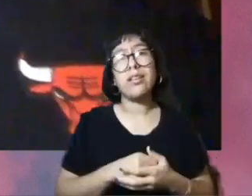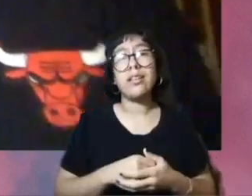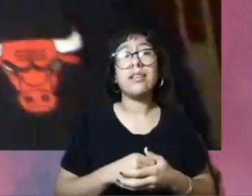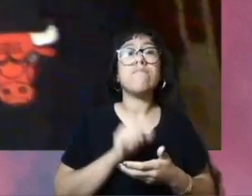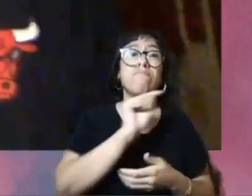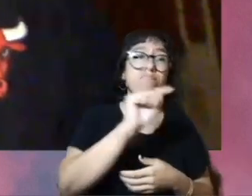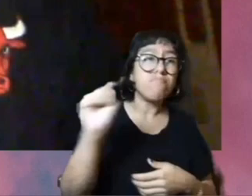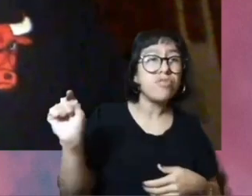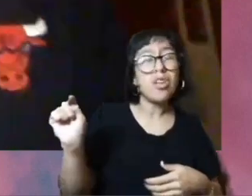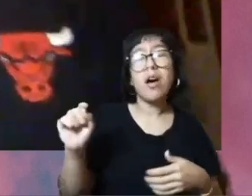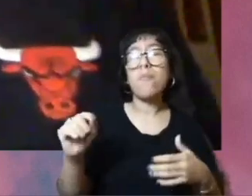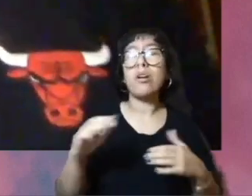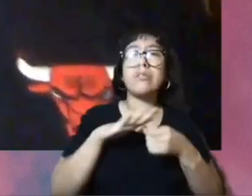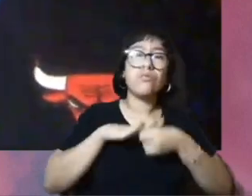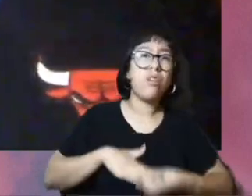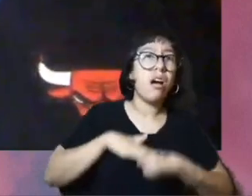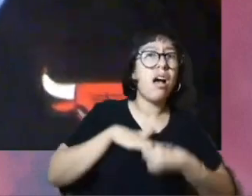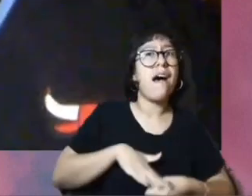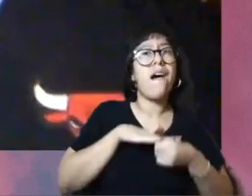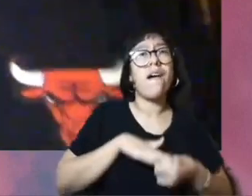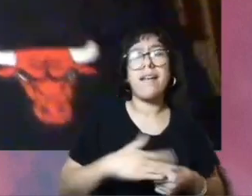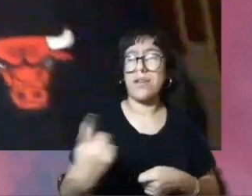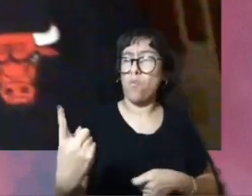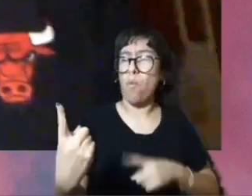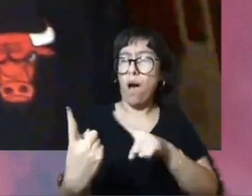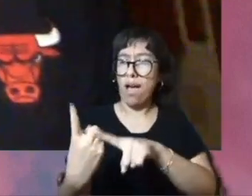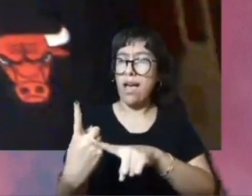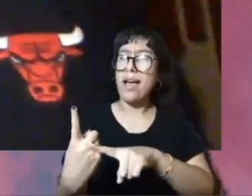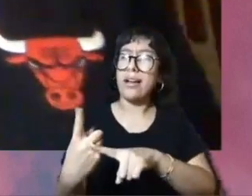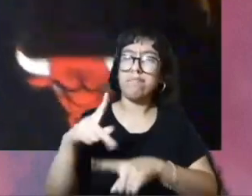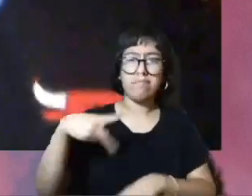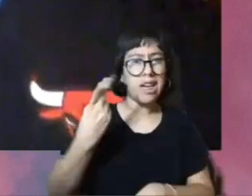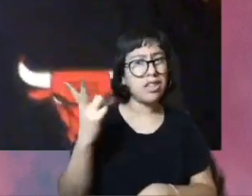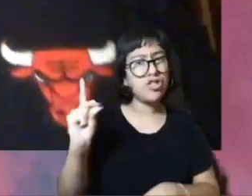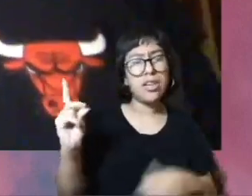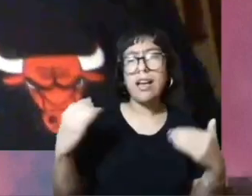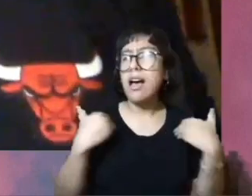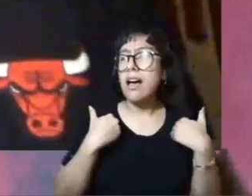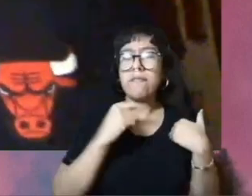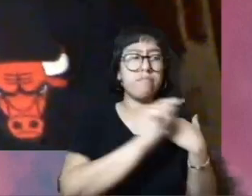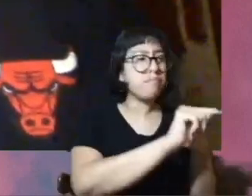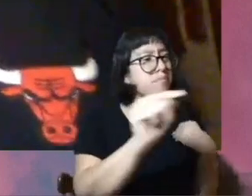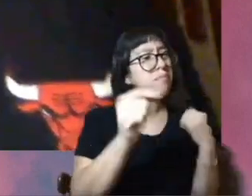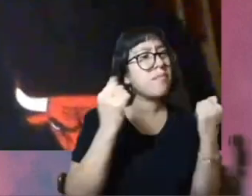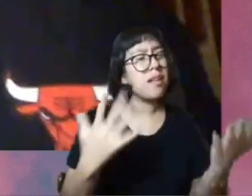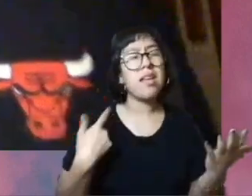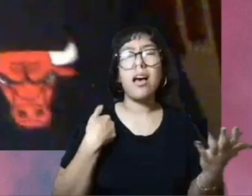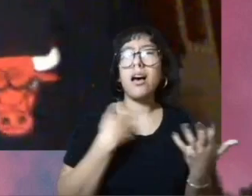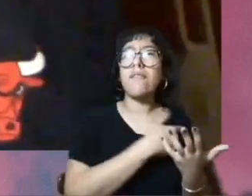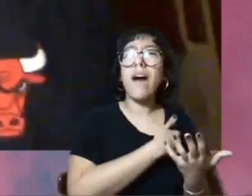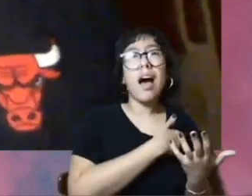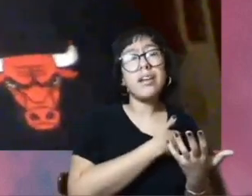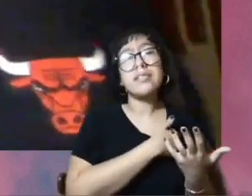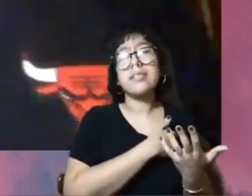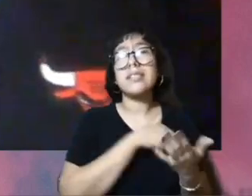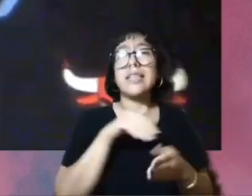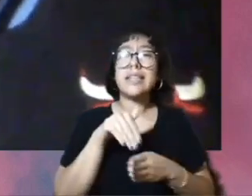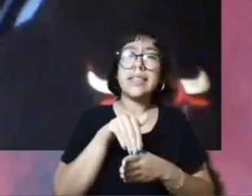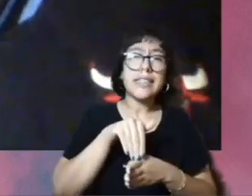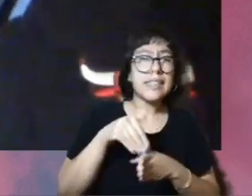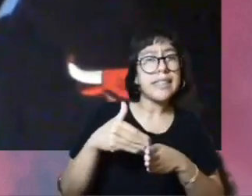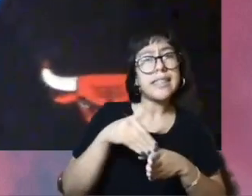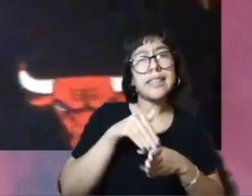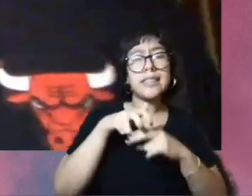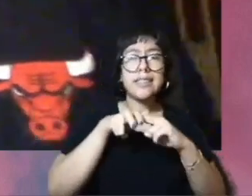are strung out. At least one is a doctorate. Many of us sit on either side of a bar